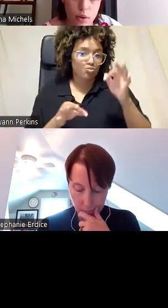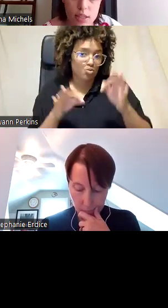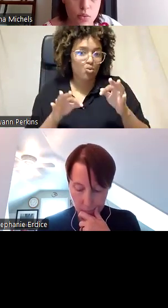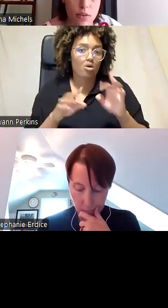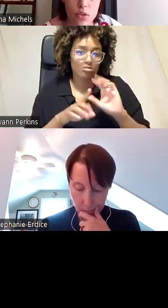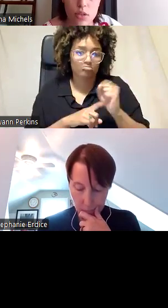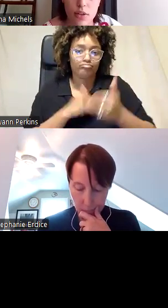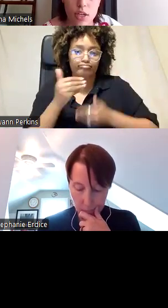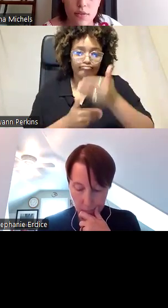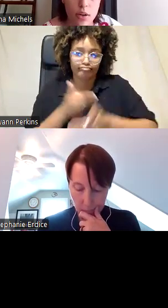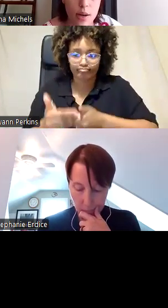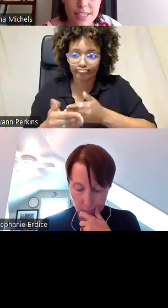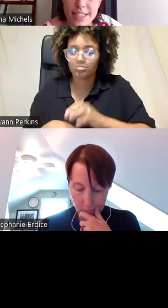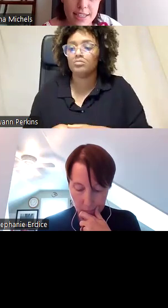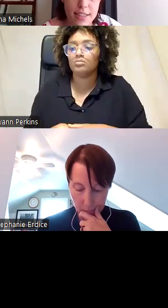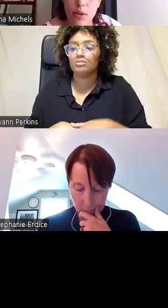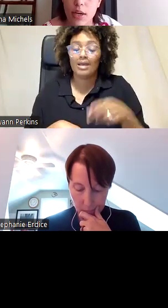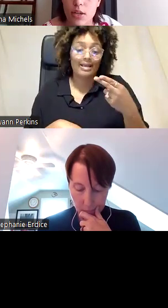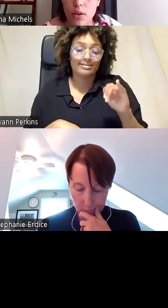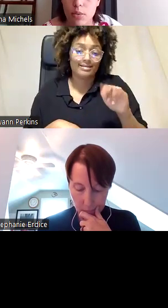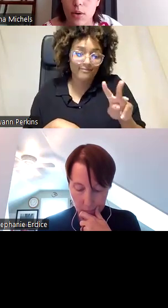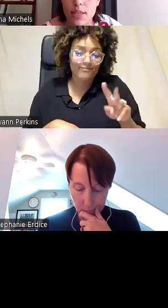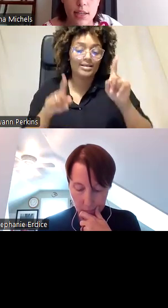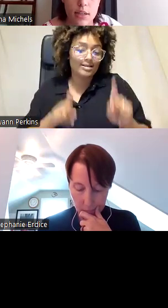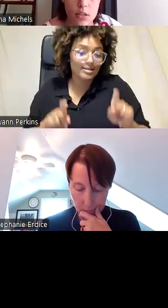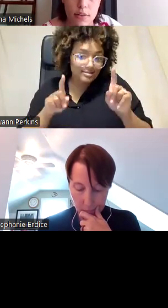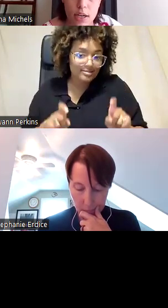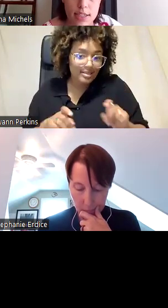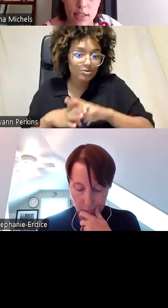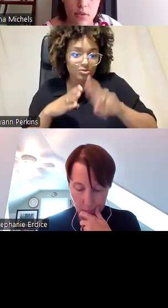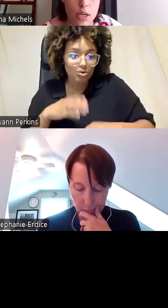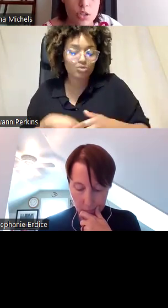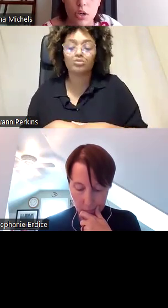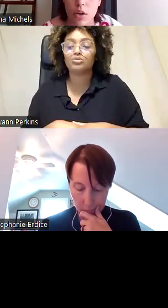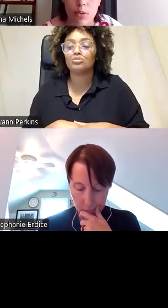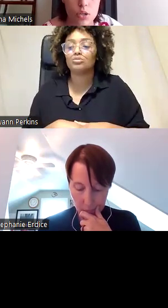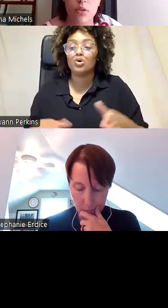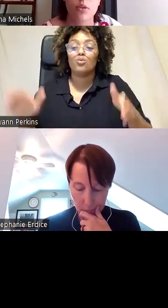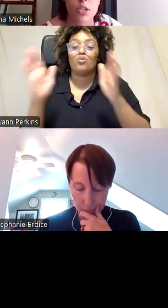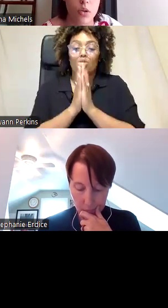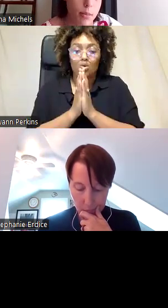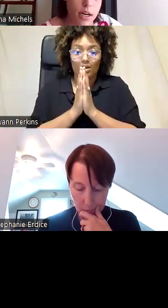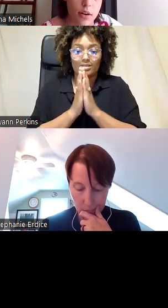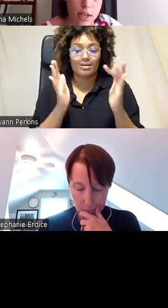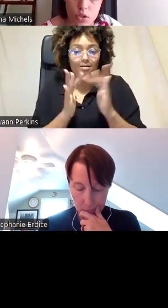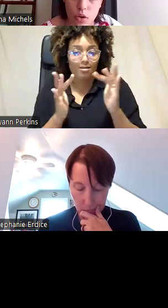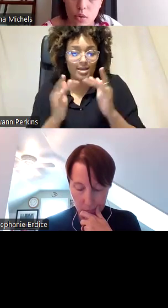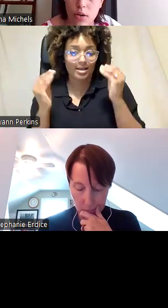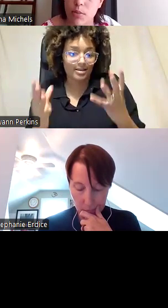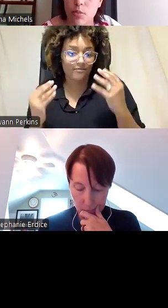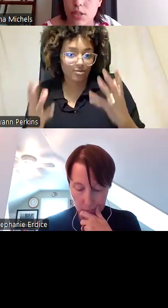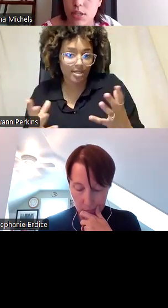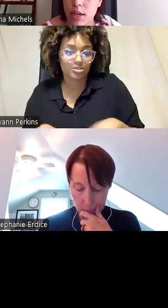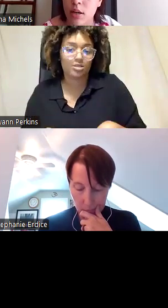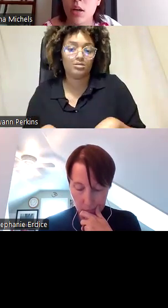helping to request and receive results of HIV or Hep C testing. We can also help request that a survivor's contact information or other personal information remain confidential